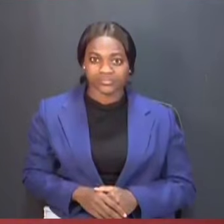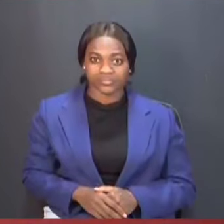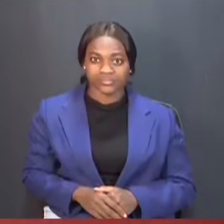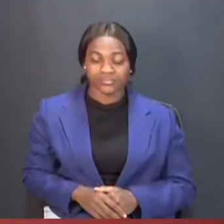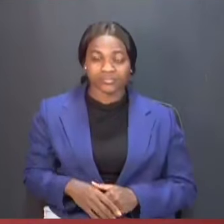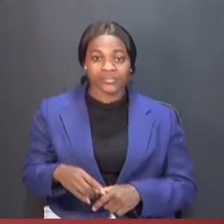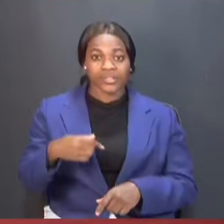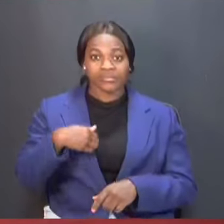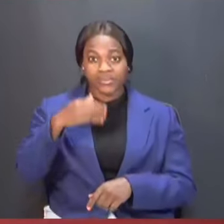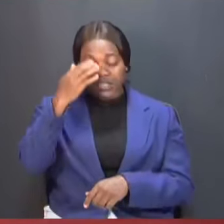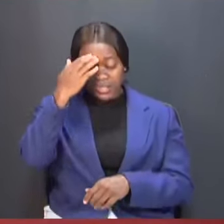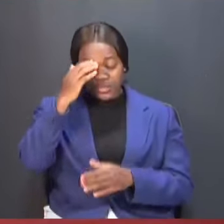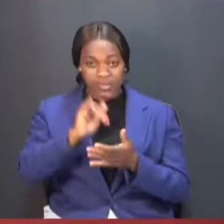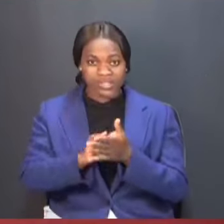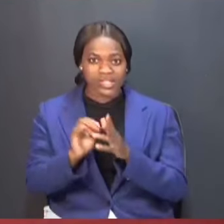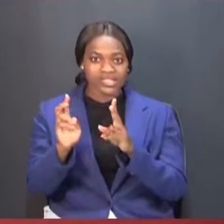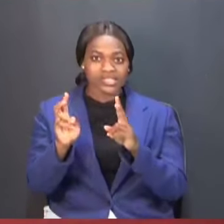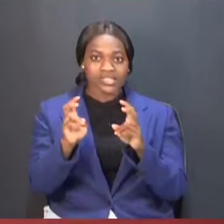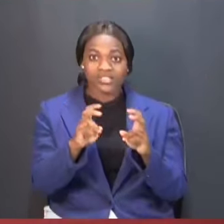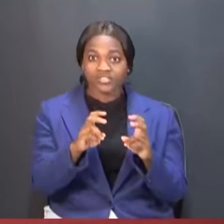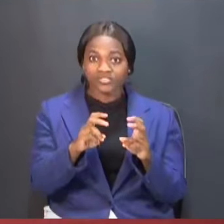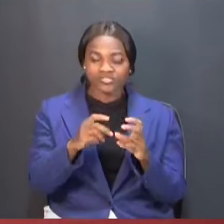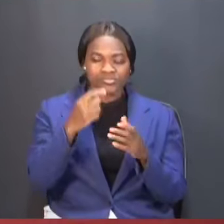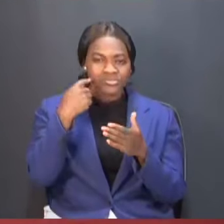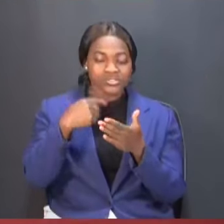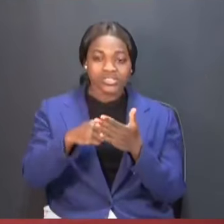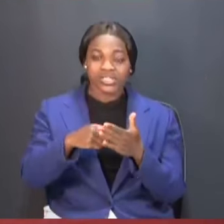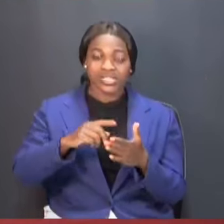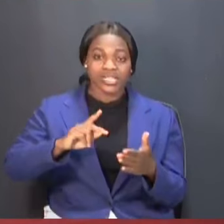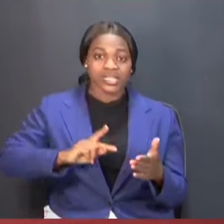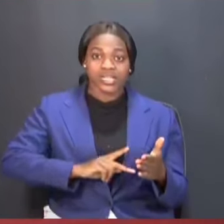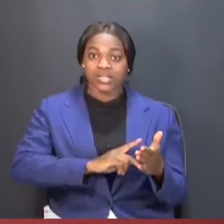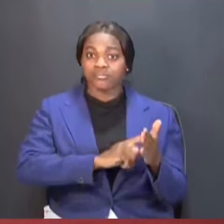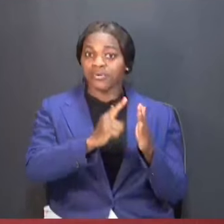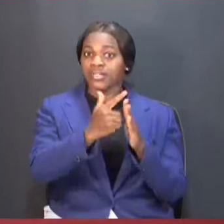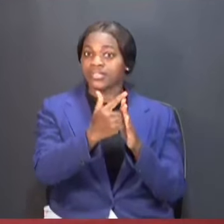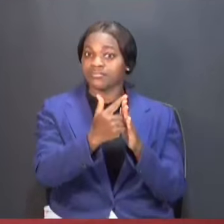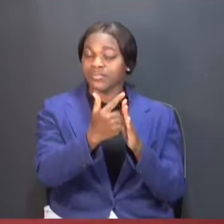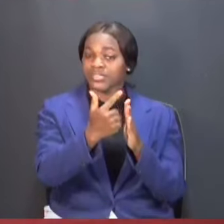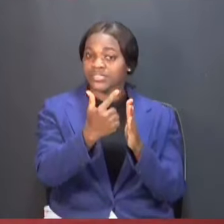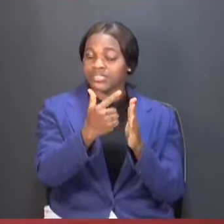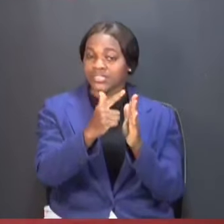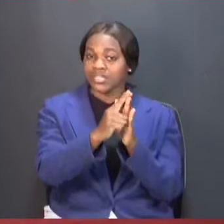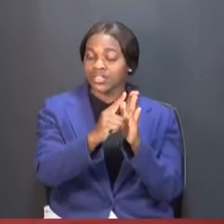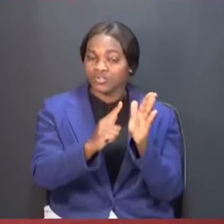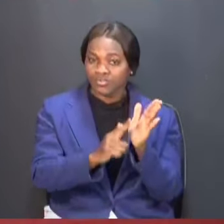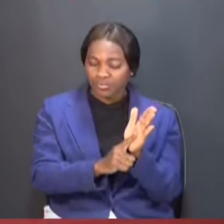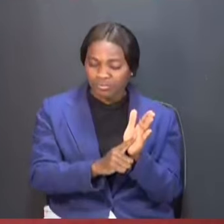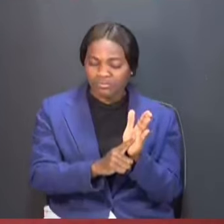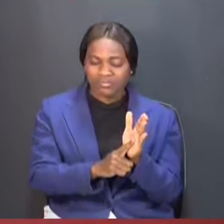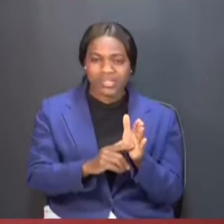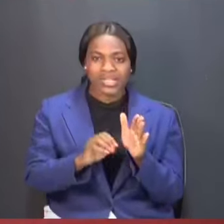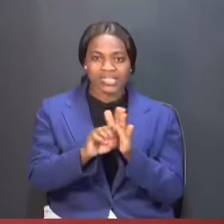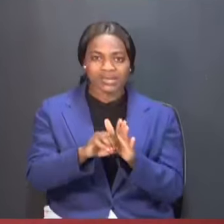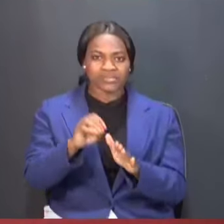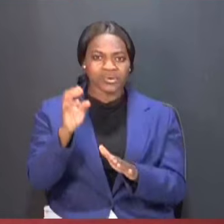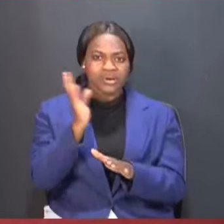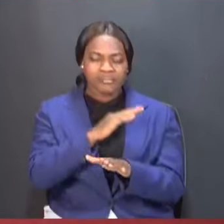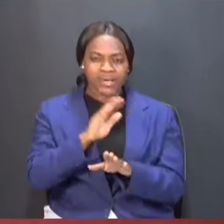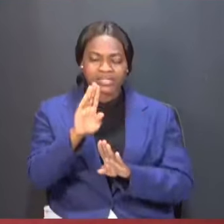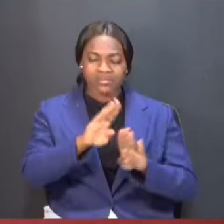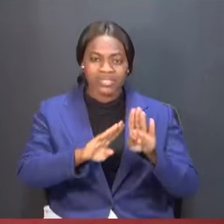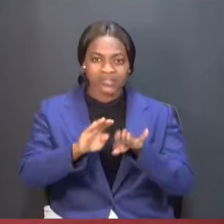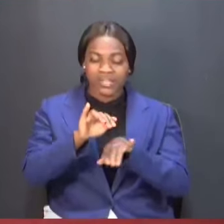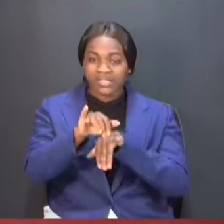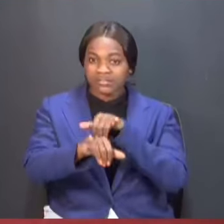the specific instances of contempt listed in the standing orders, such as disorderly behavior, deceit,